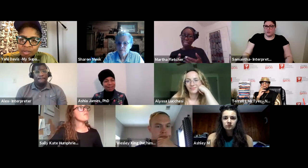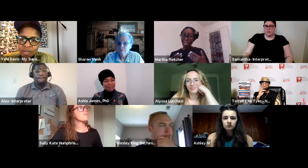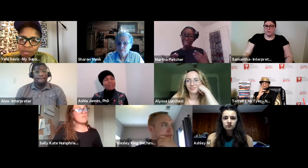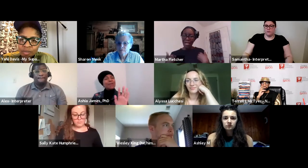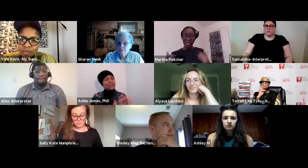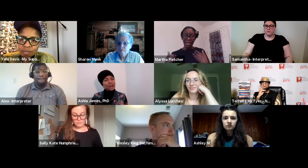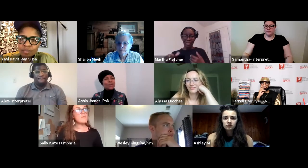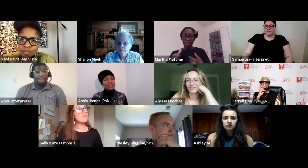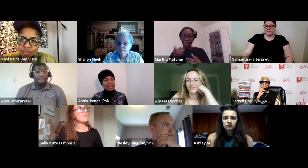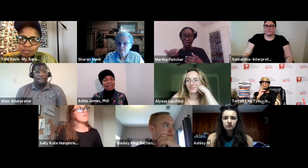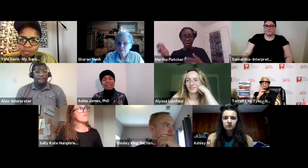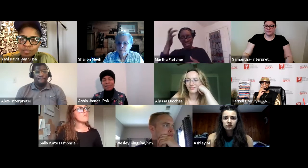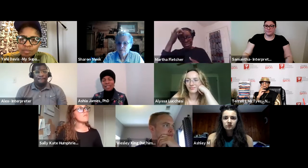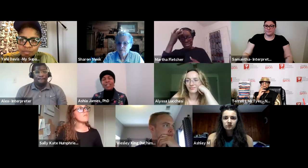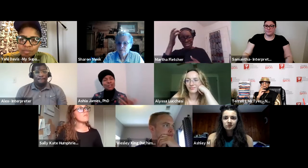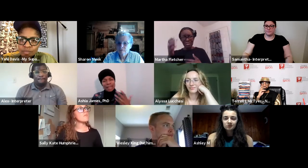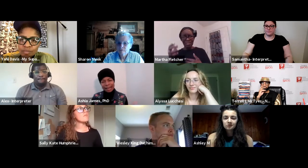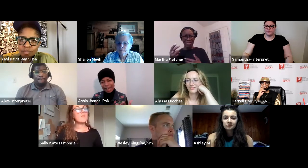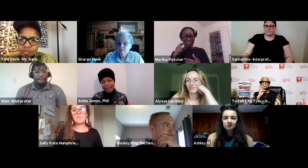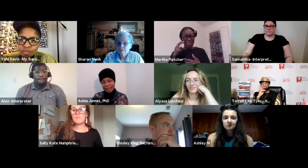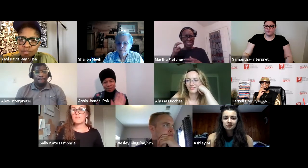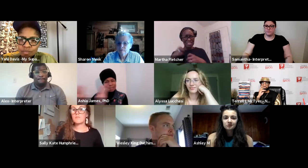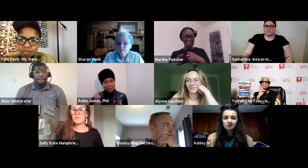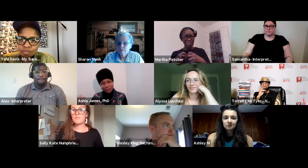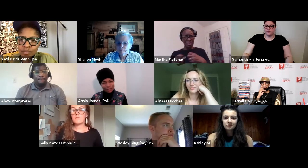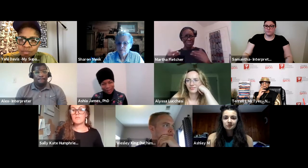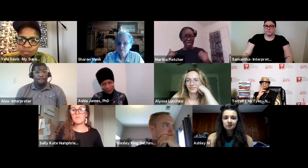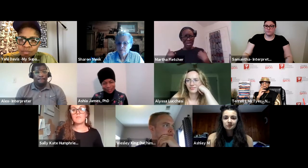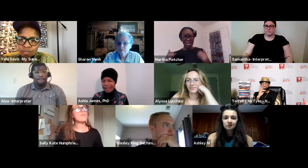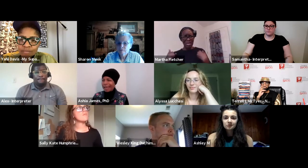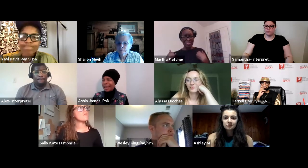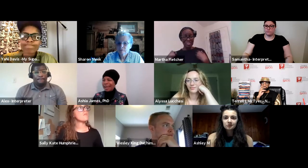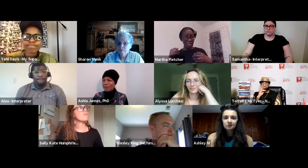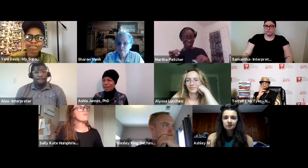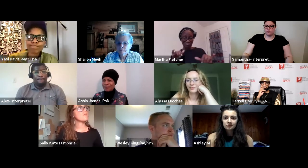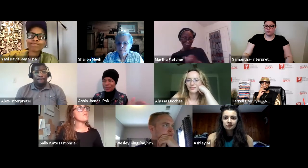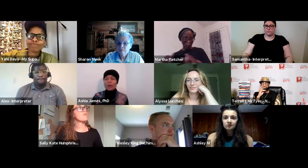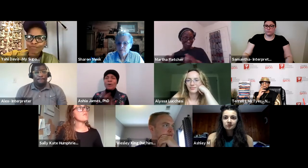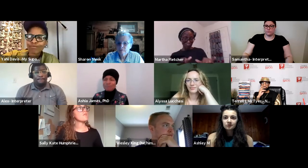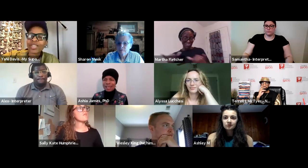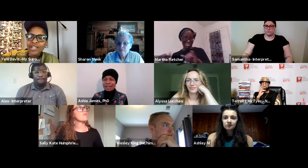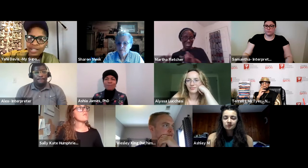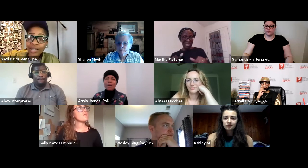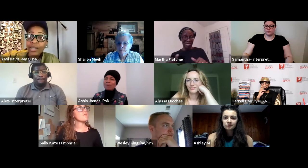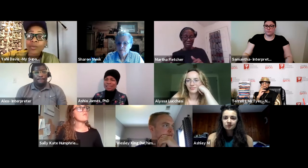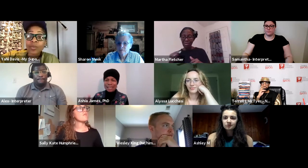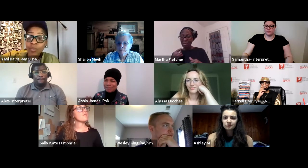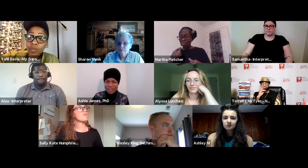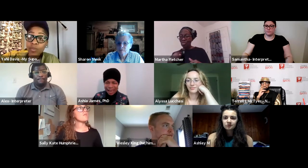disease, they were noticing some of the issues that I had that was similar to theirs. And they told me that it was